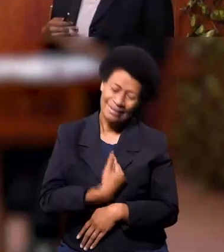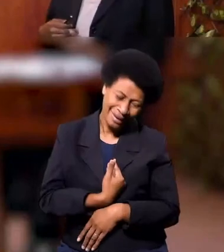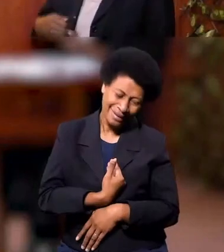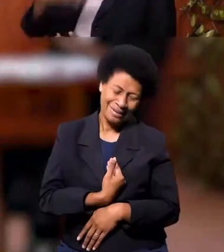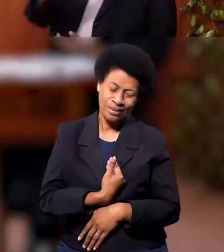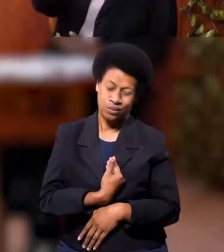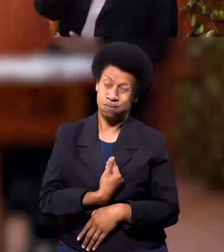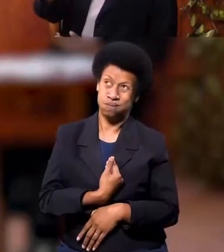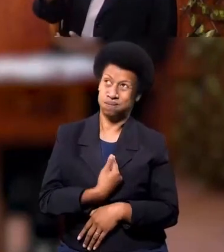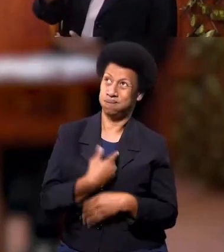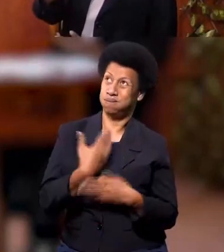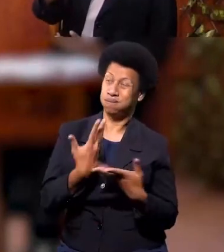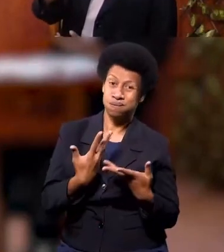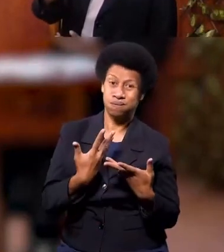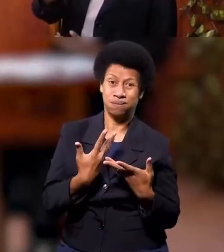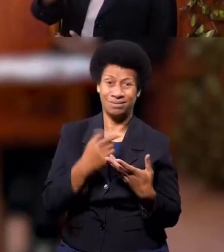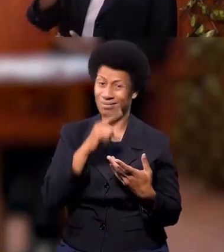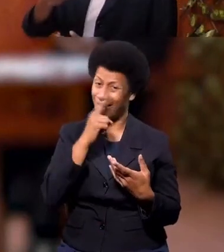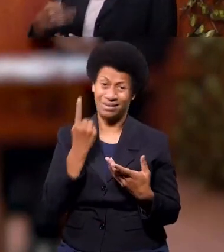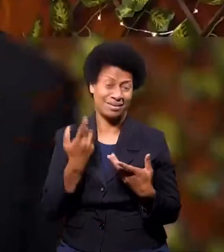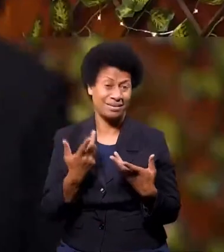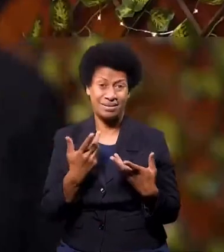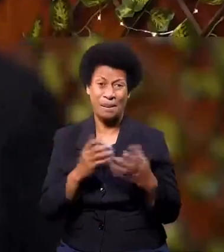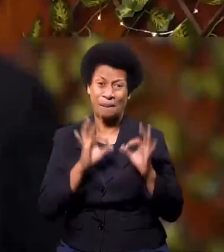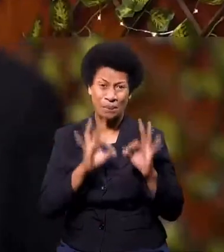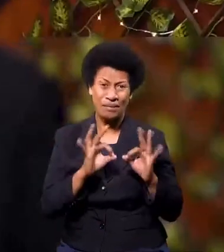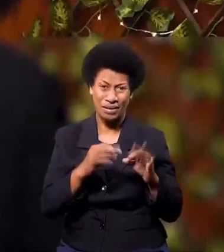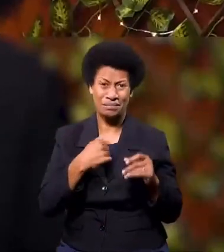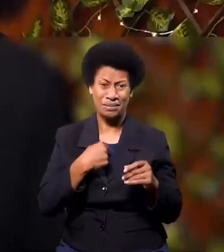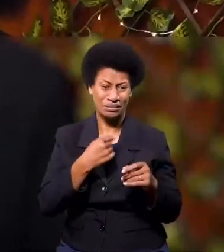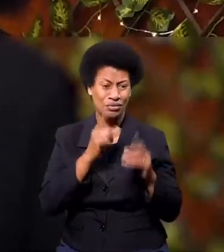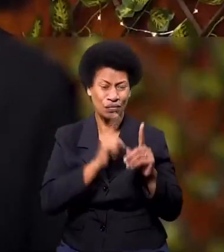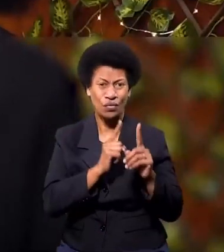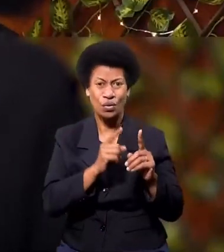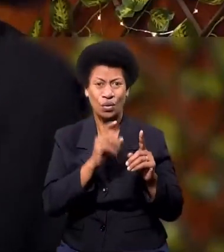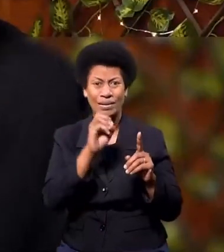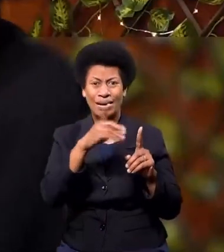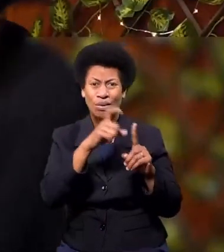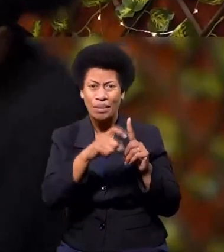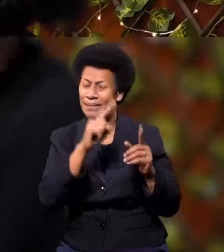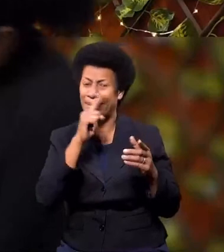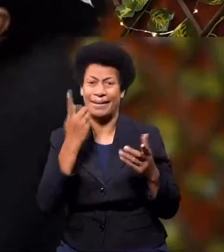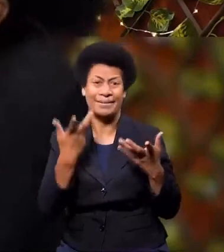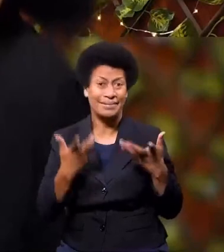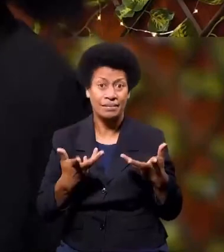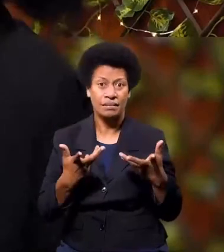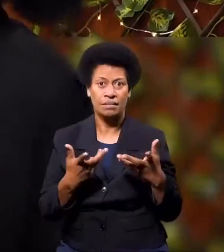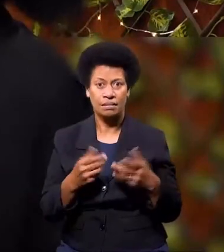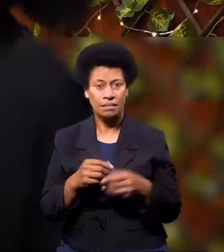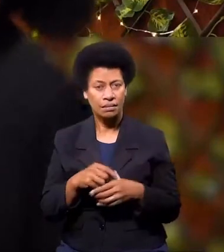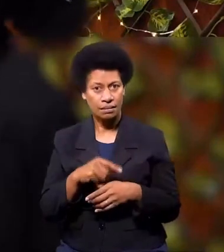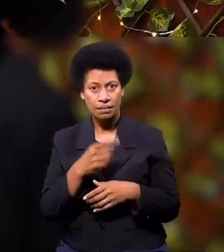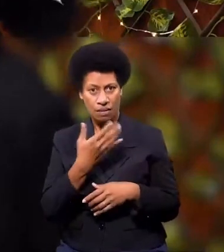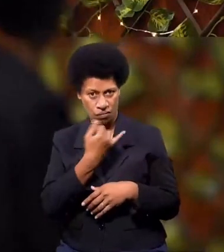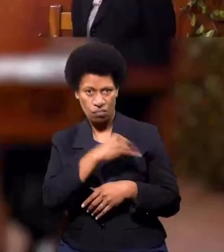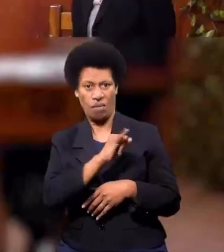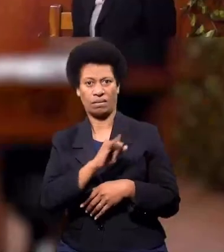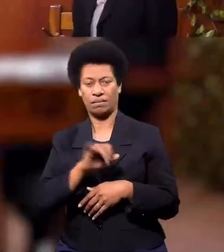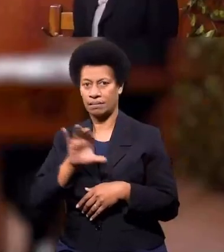only that, it is unacceptable to God. Yes. Because he did not make us to become puppets or robots. Tala, would you like to share on